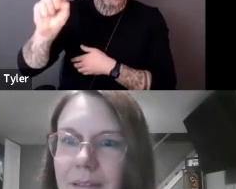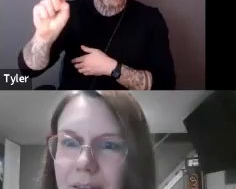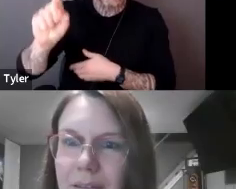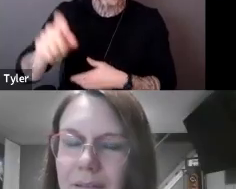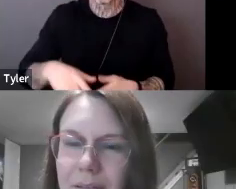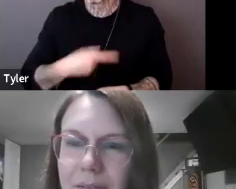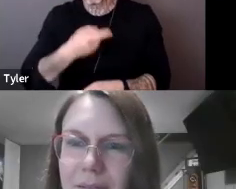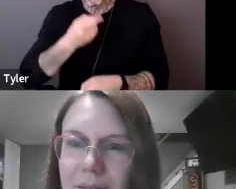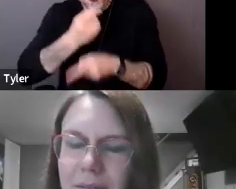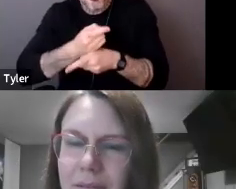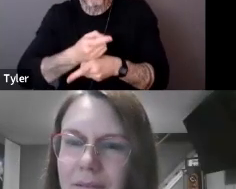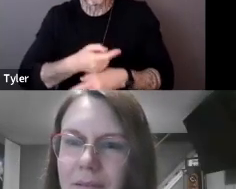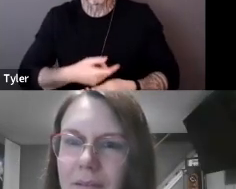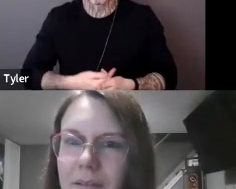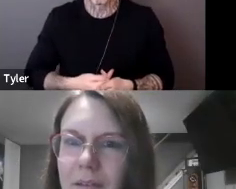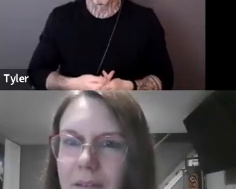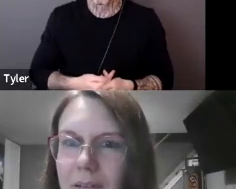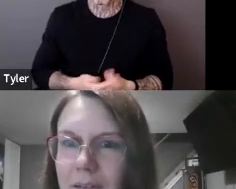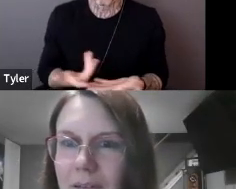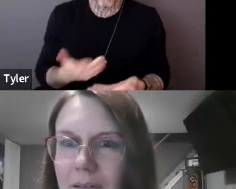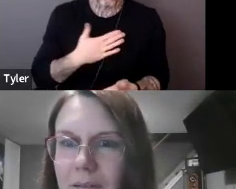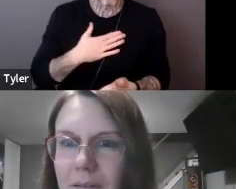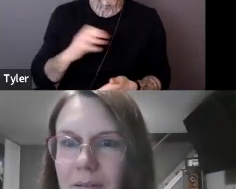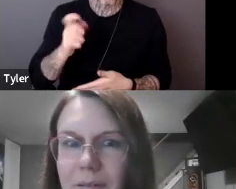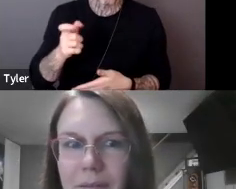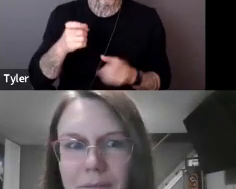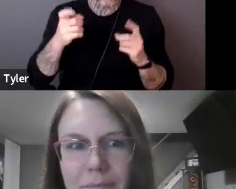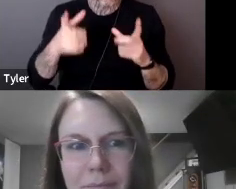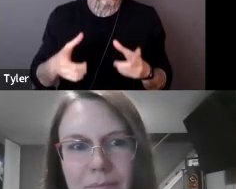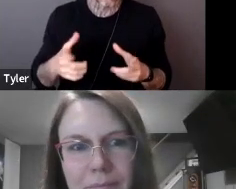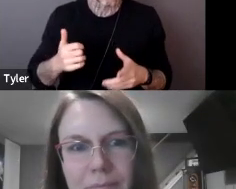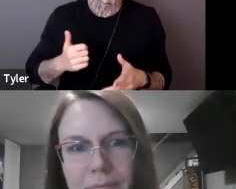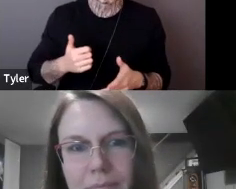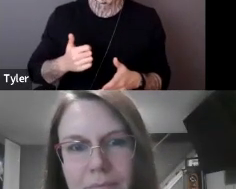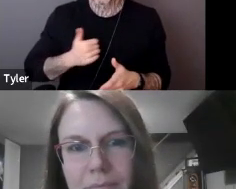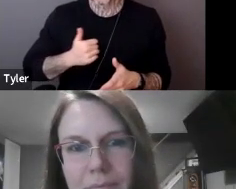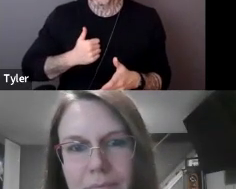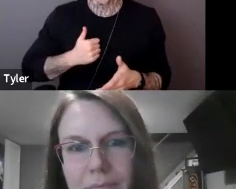we believe, and these are the things that you mentioned, Paul, from a